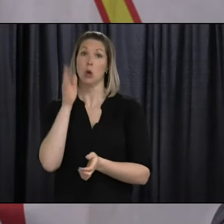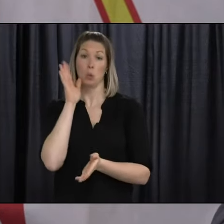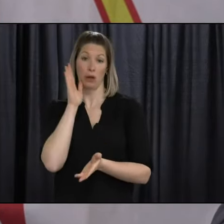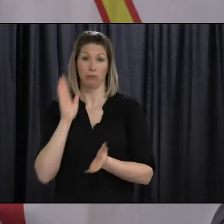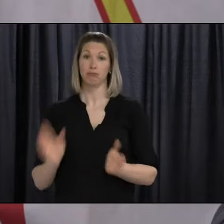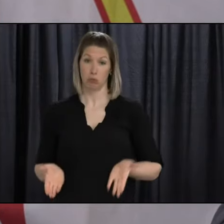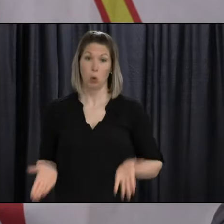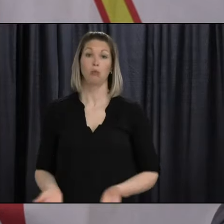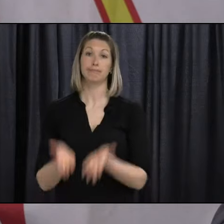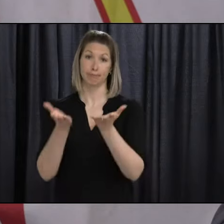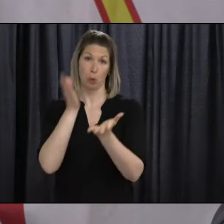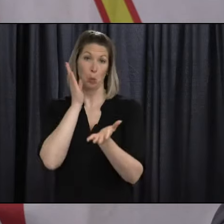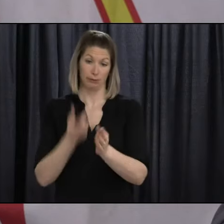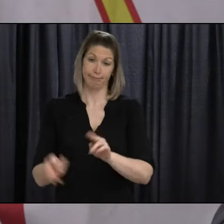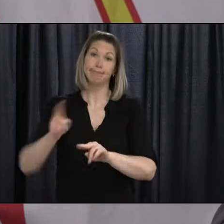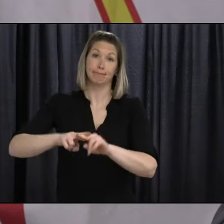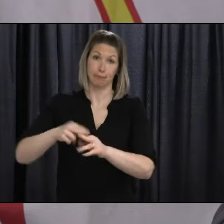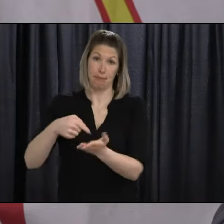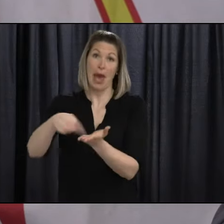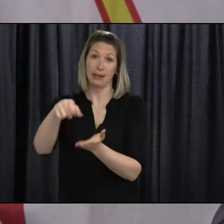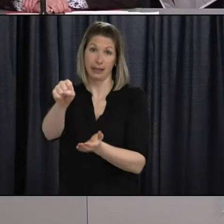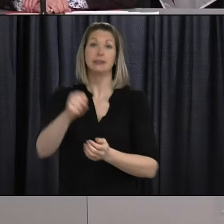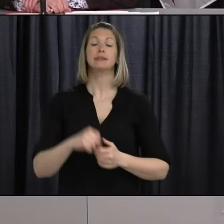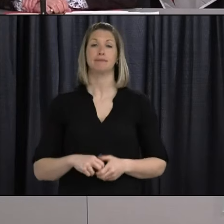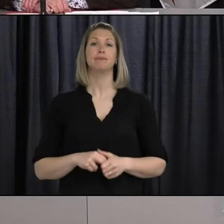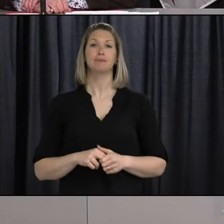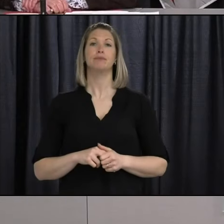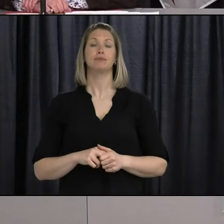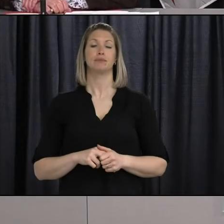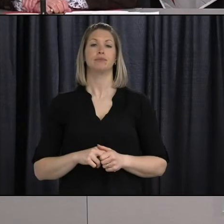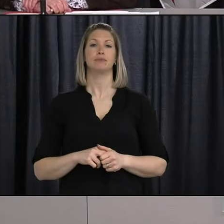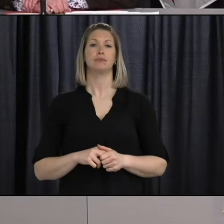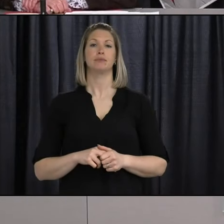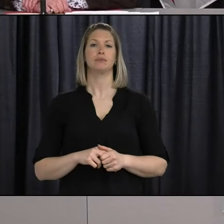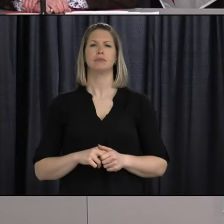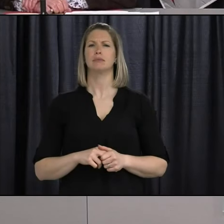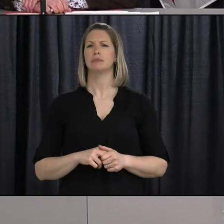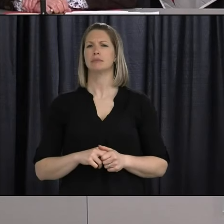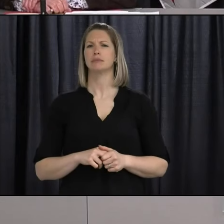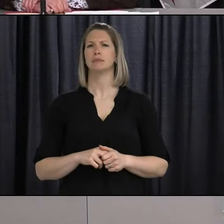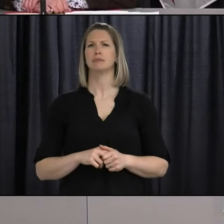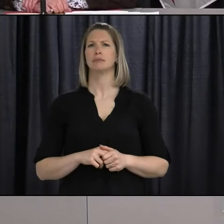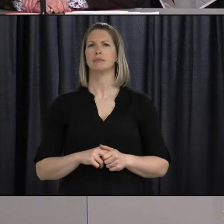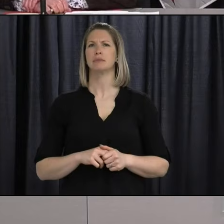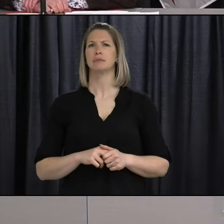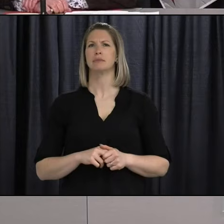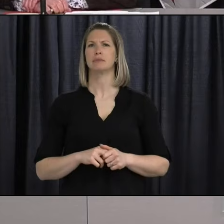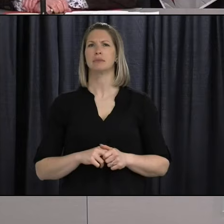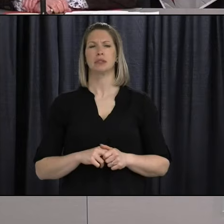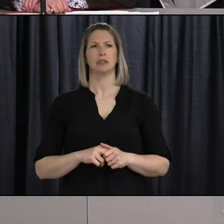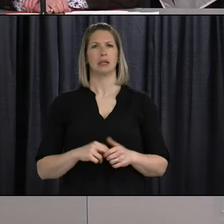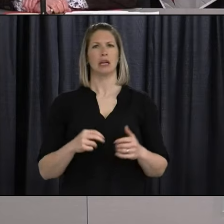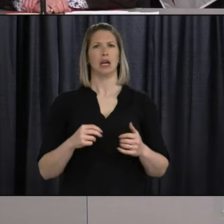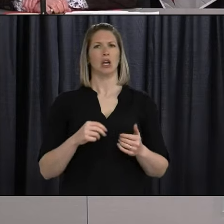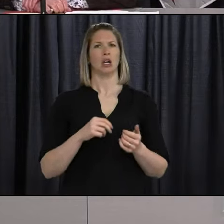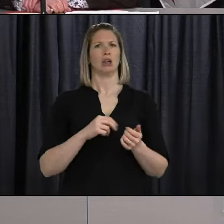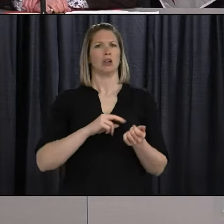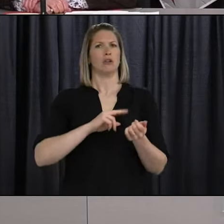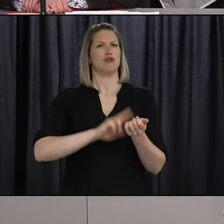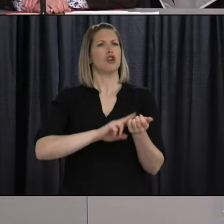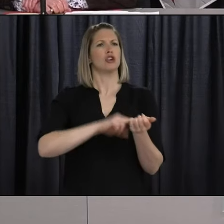workers. Thank you. And information commissioners across the country released a joint statement today and